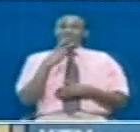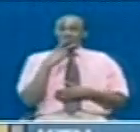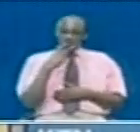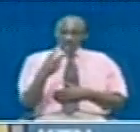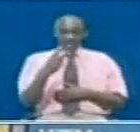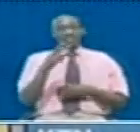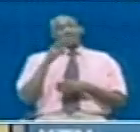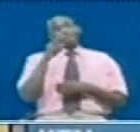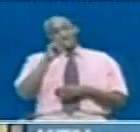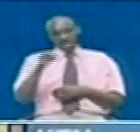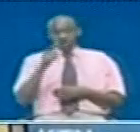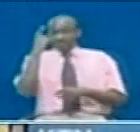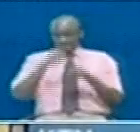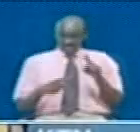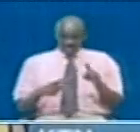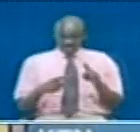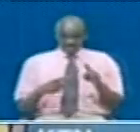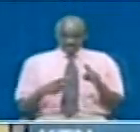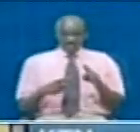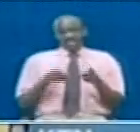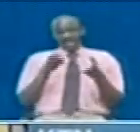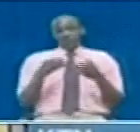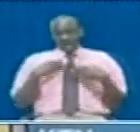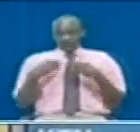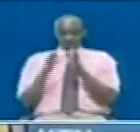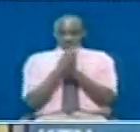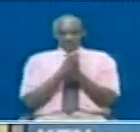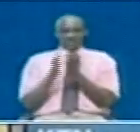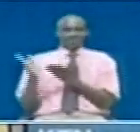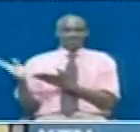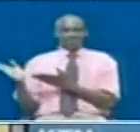rise by 200 million shillings annually. Here now is that story.